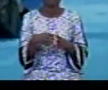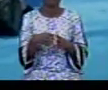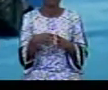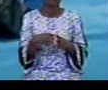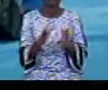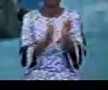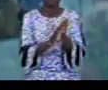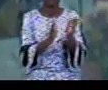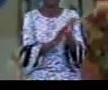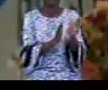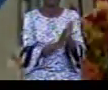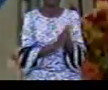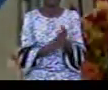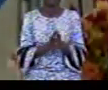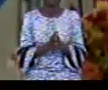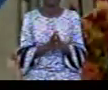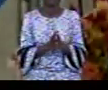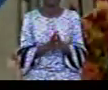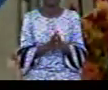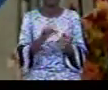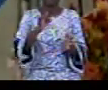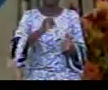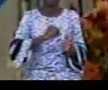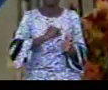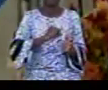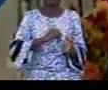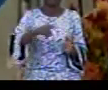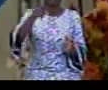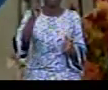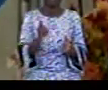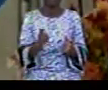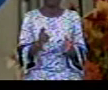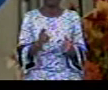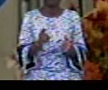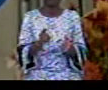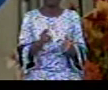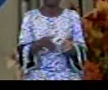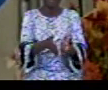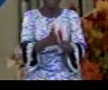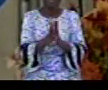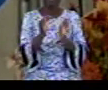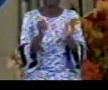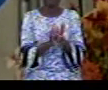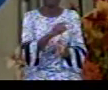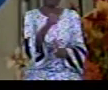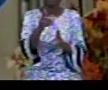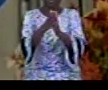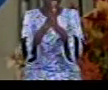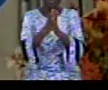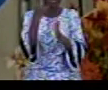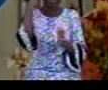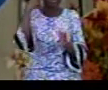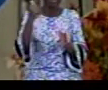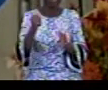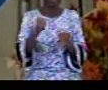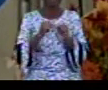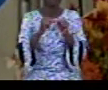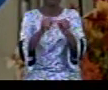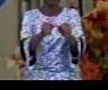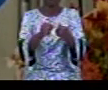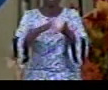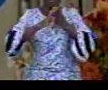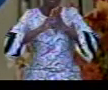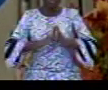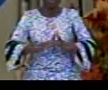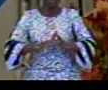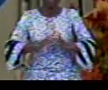Your Lordship, sir, I must respectfully request that you pray earnestly for a lasting peace, security, and